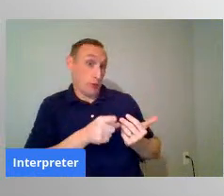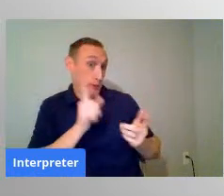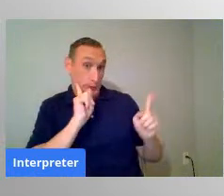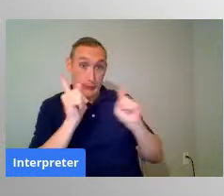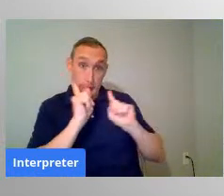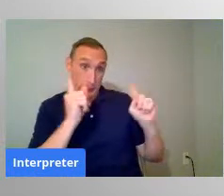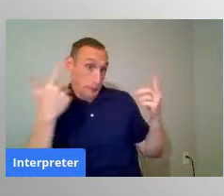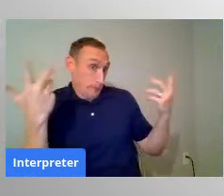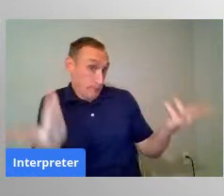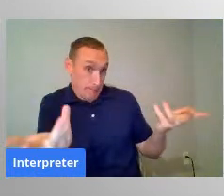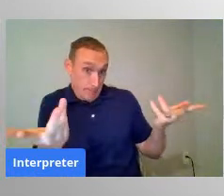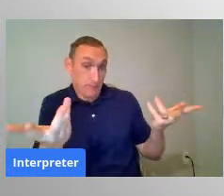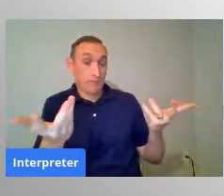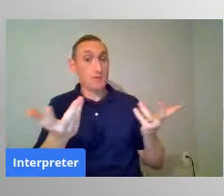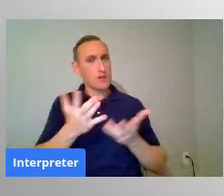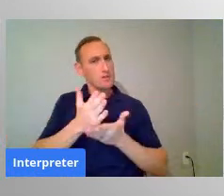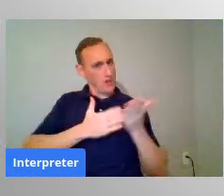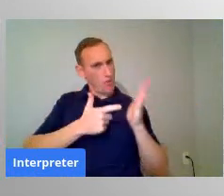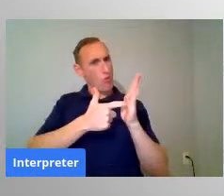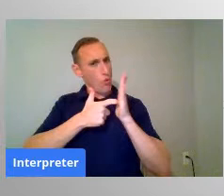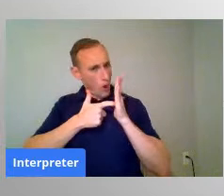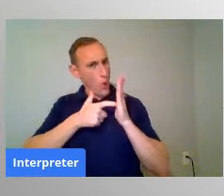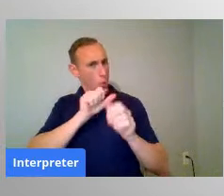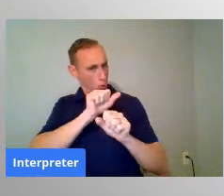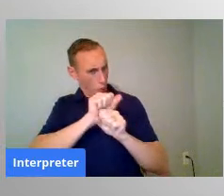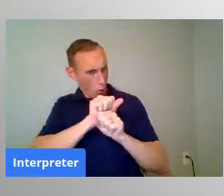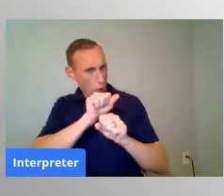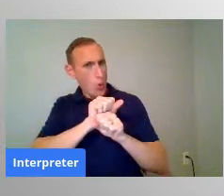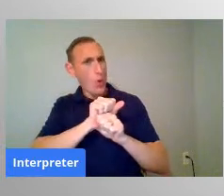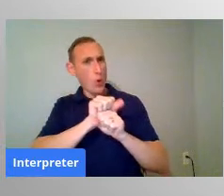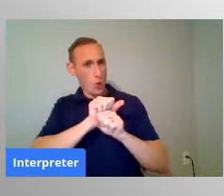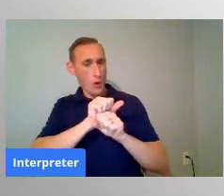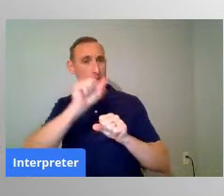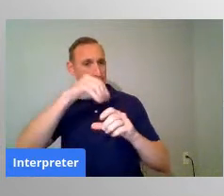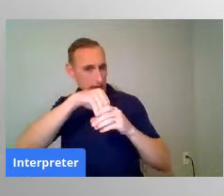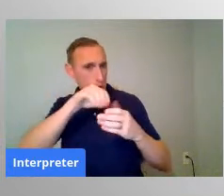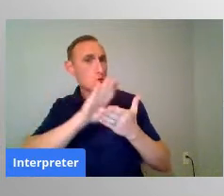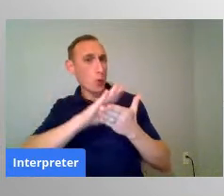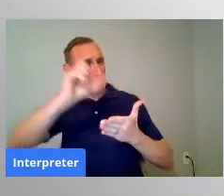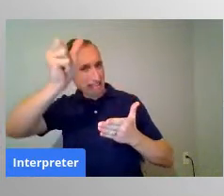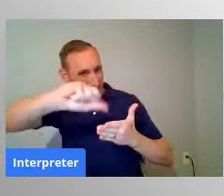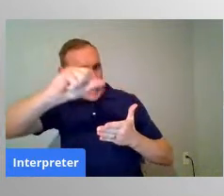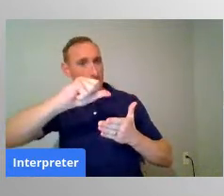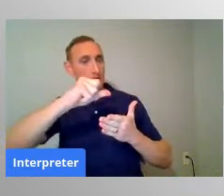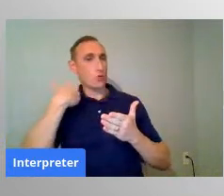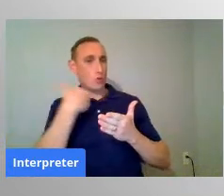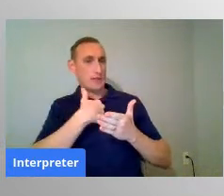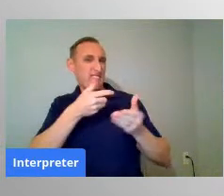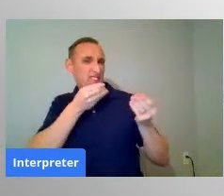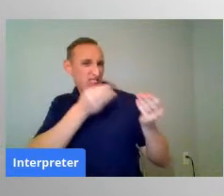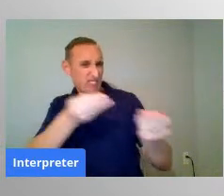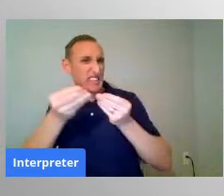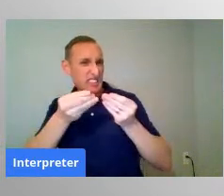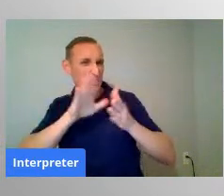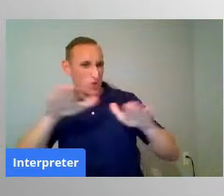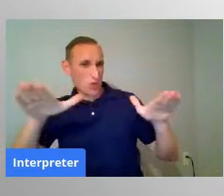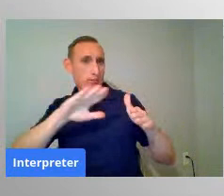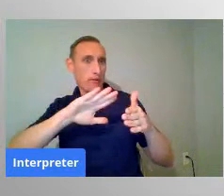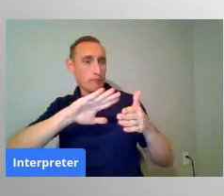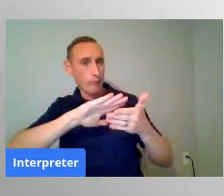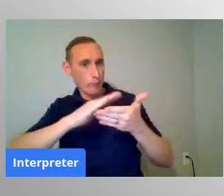Now I do know that some people are required to work because we're still feeding children. No, I'm not talking about feeding children. Okay, I'll